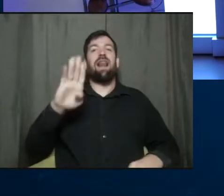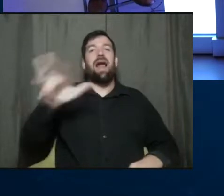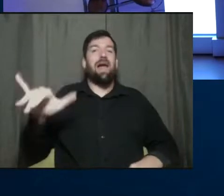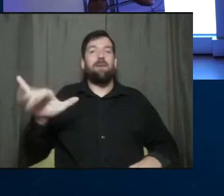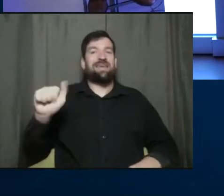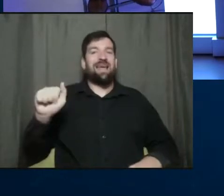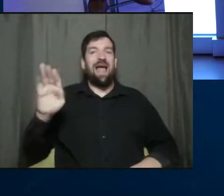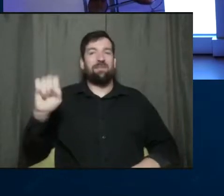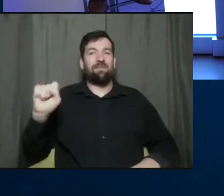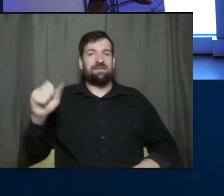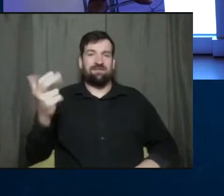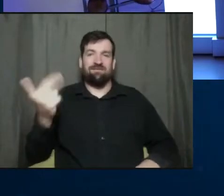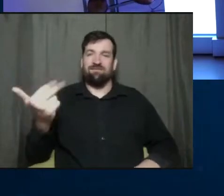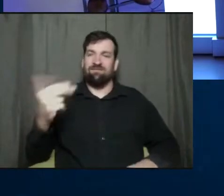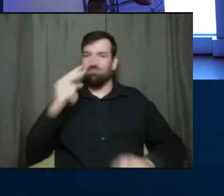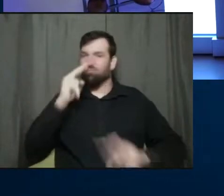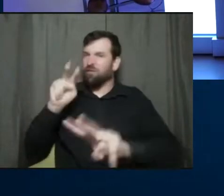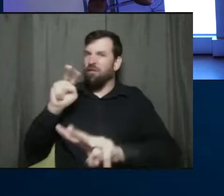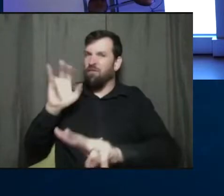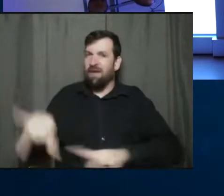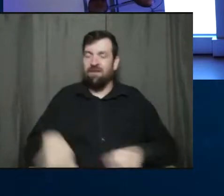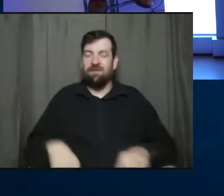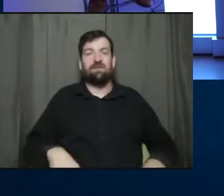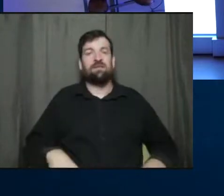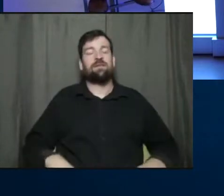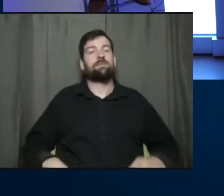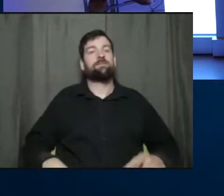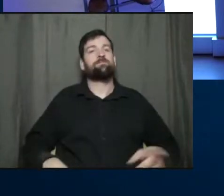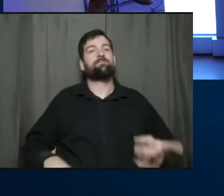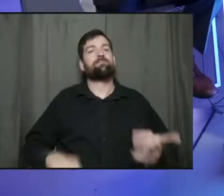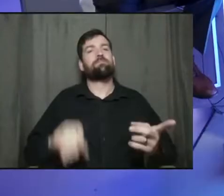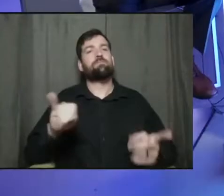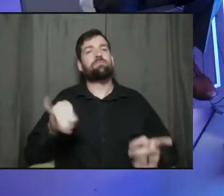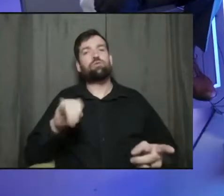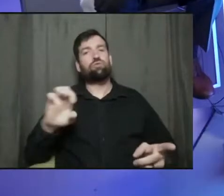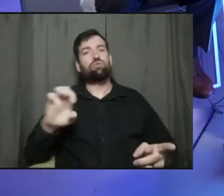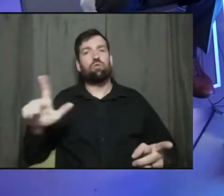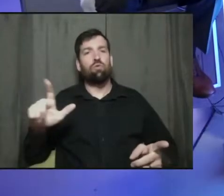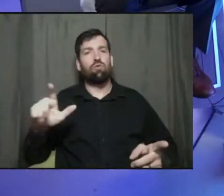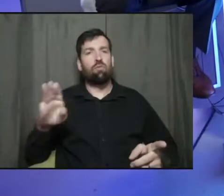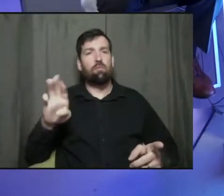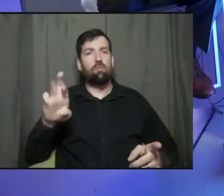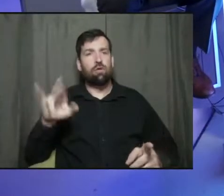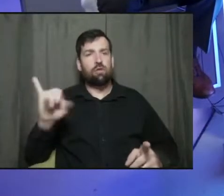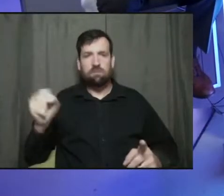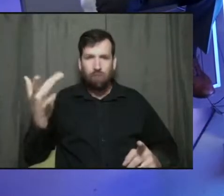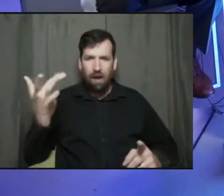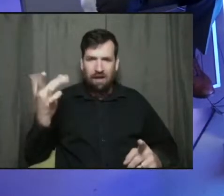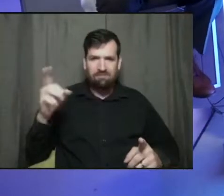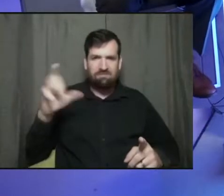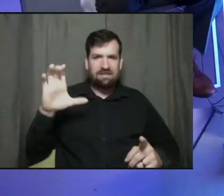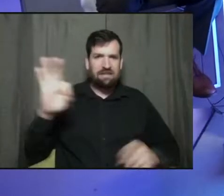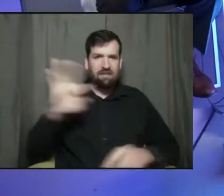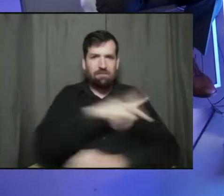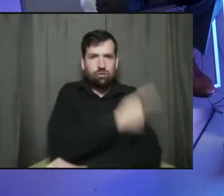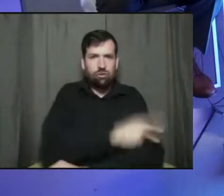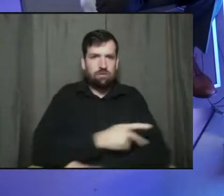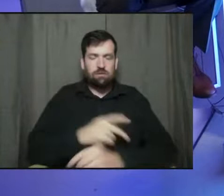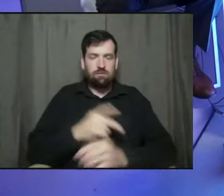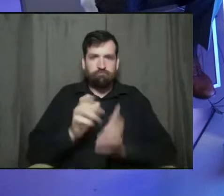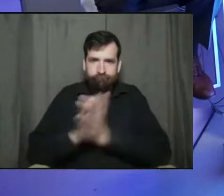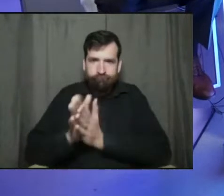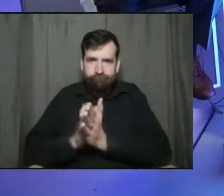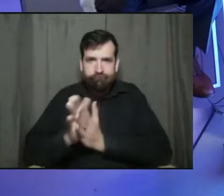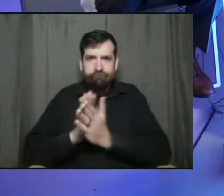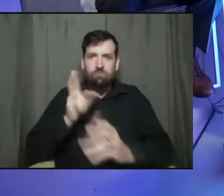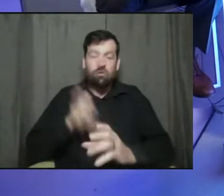one. Joel Murmis, why were CF patients so eager to join research? And first of all, you agree, right? This is a miracle drug.